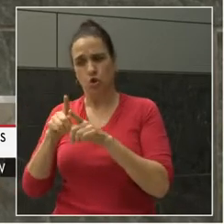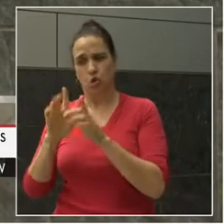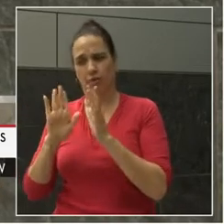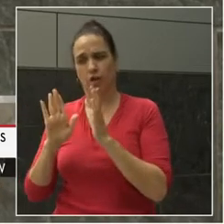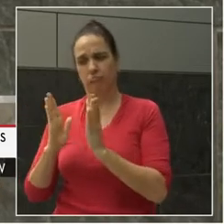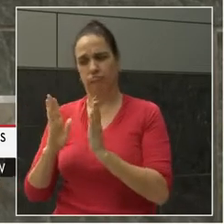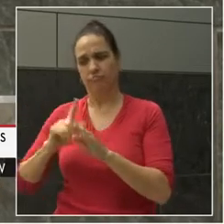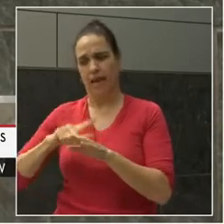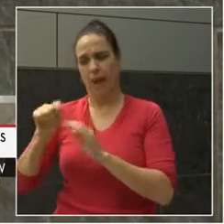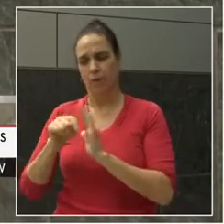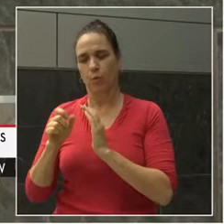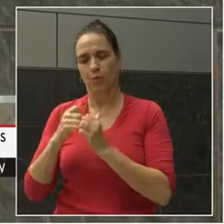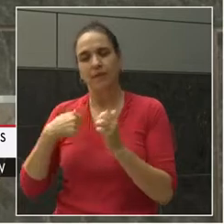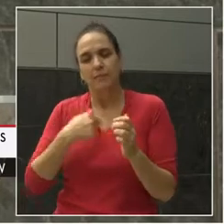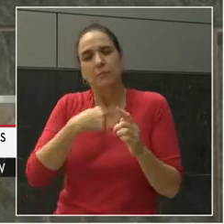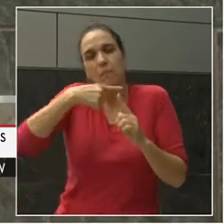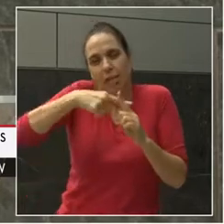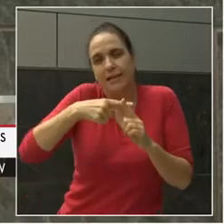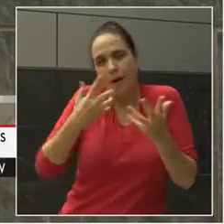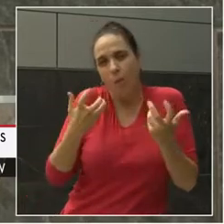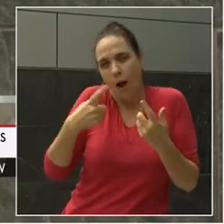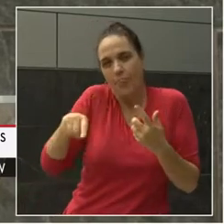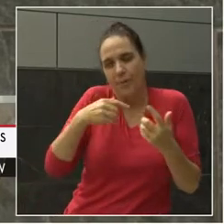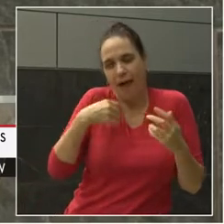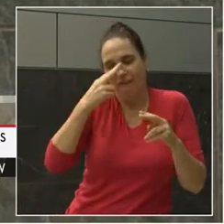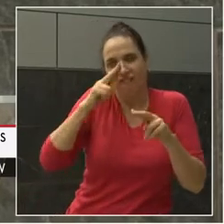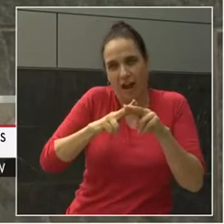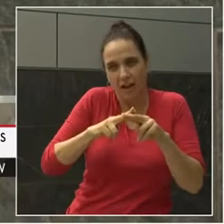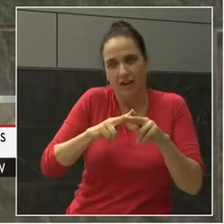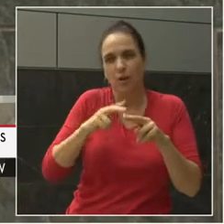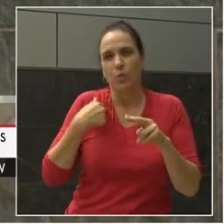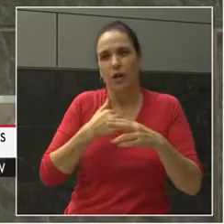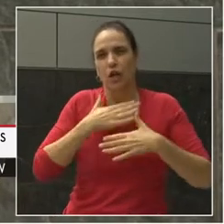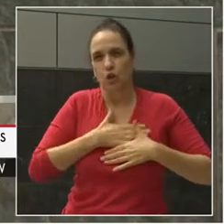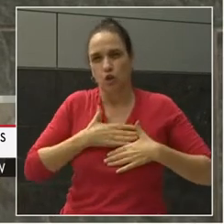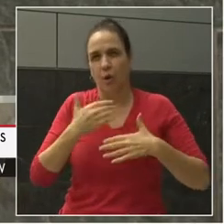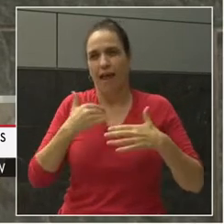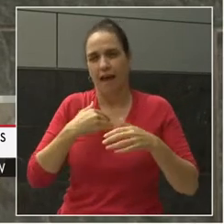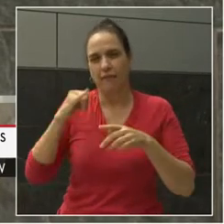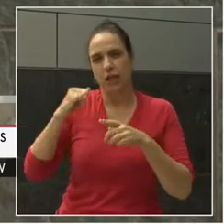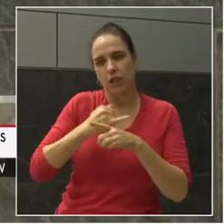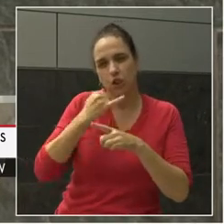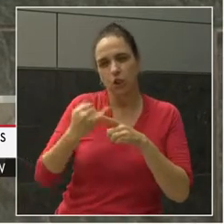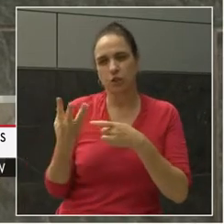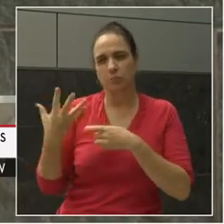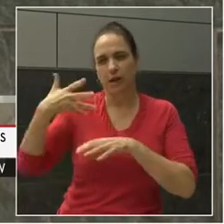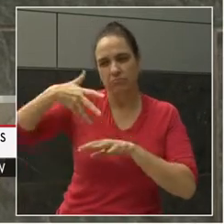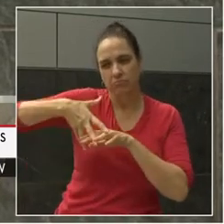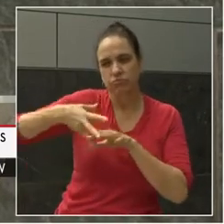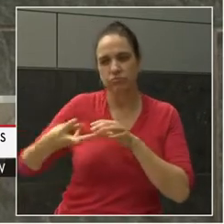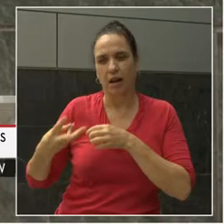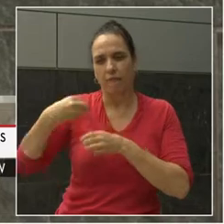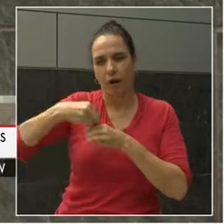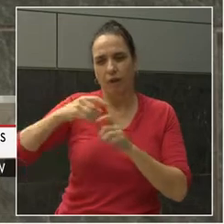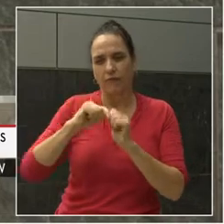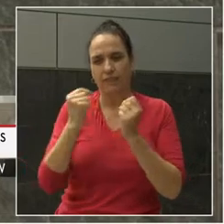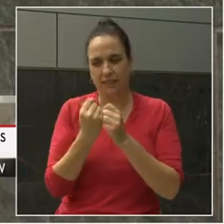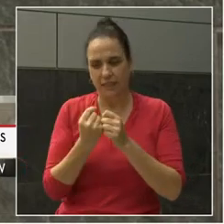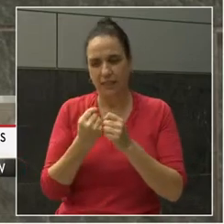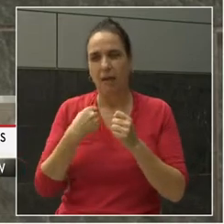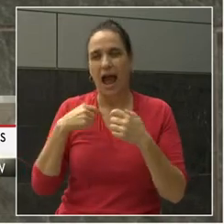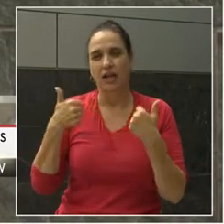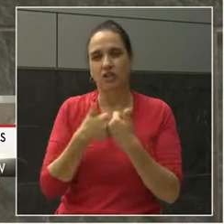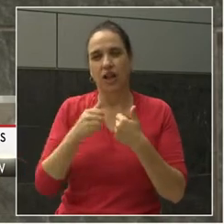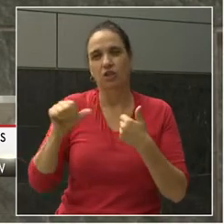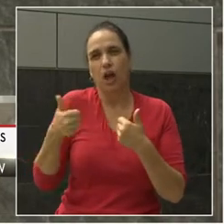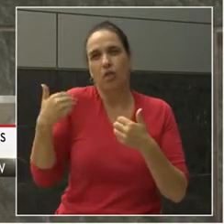was. We have thoroughly enjoyed having our interns become part of our team, and I challenge other employers